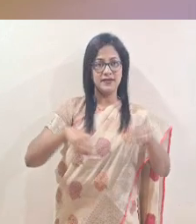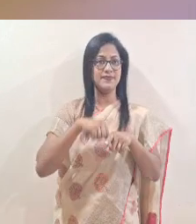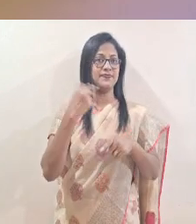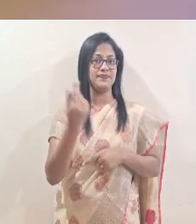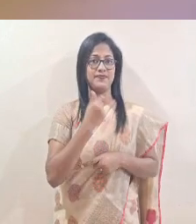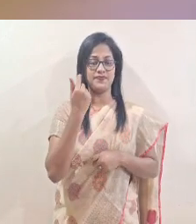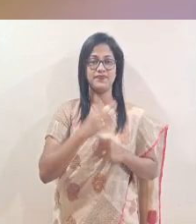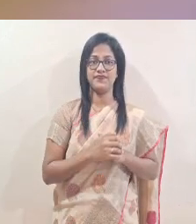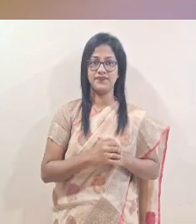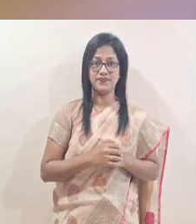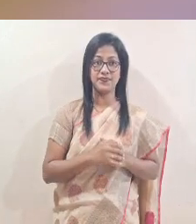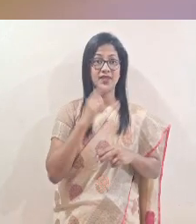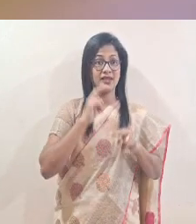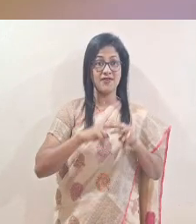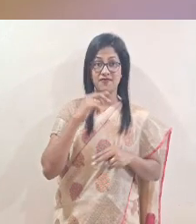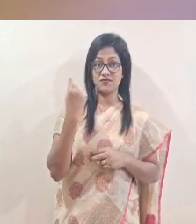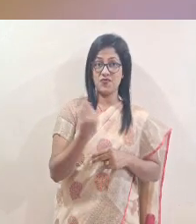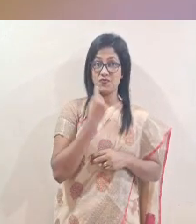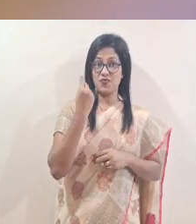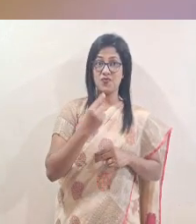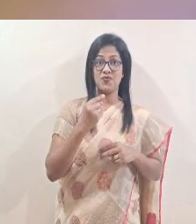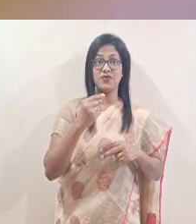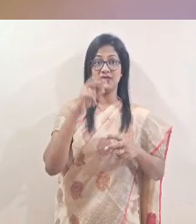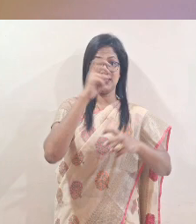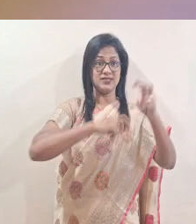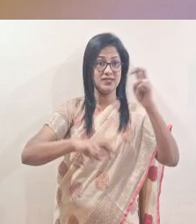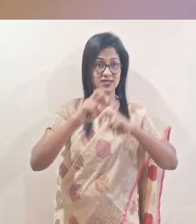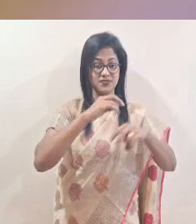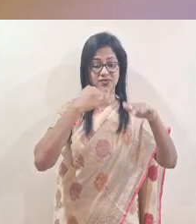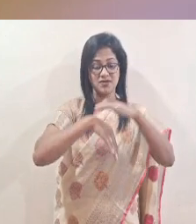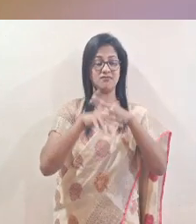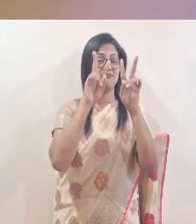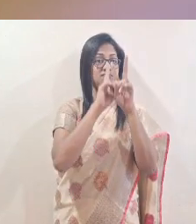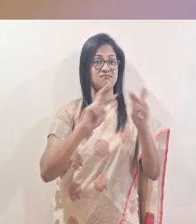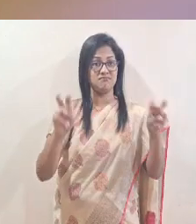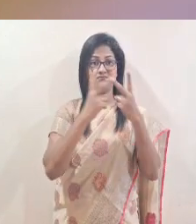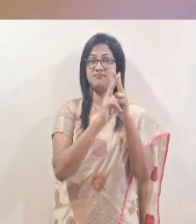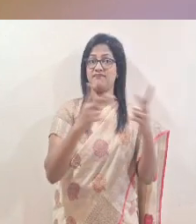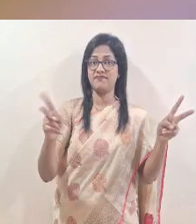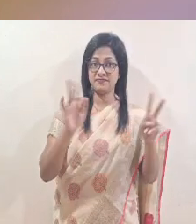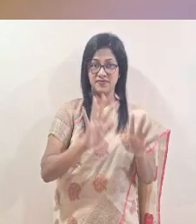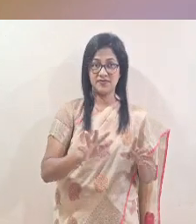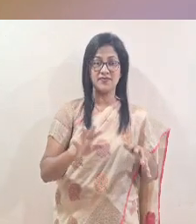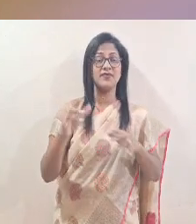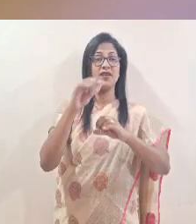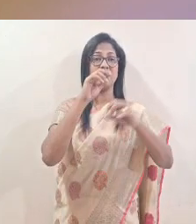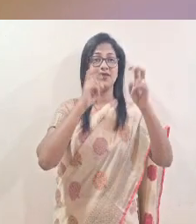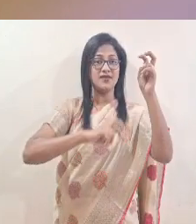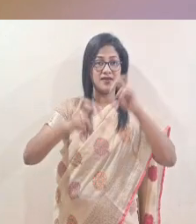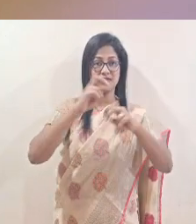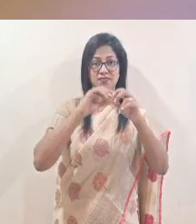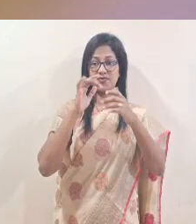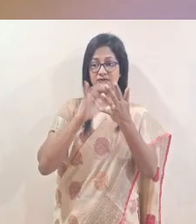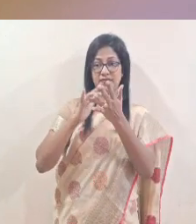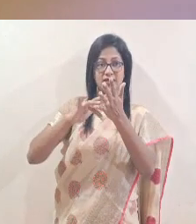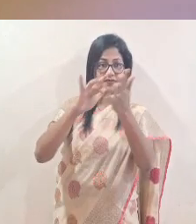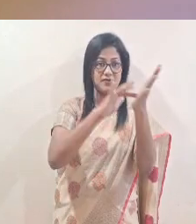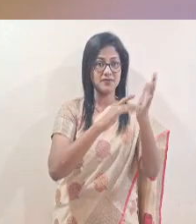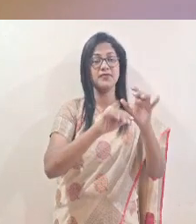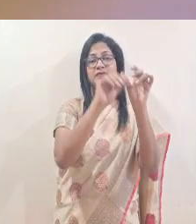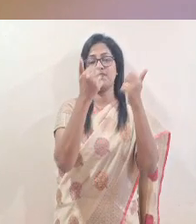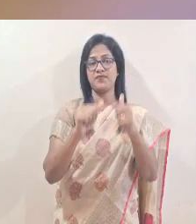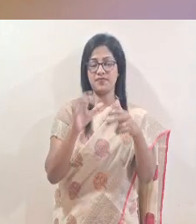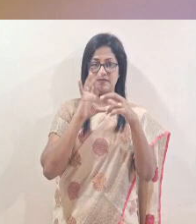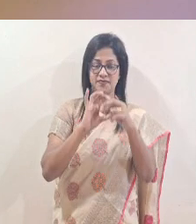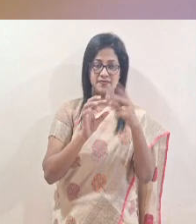the transportation, if we come to solely to transportation, there are different kinds of analyses. One is related to transport geography and second is related to